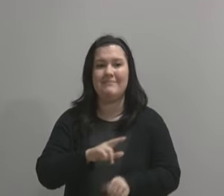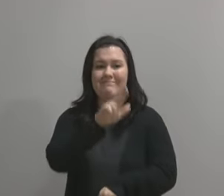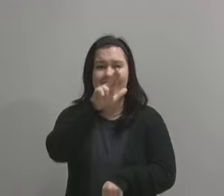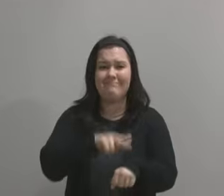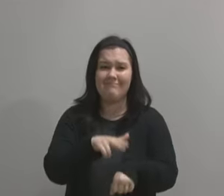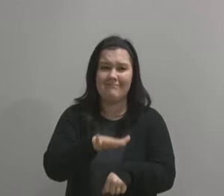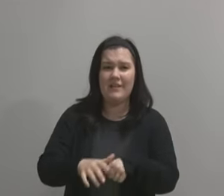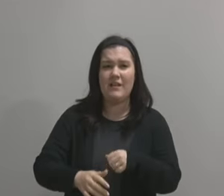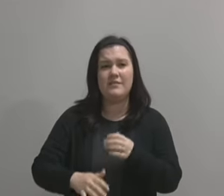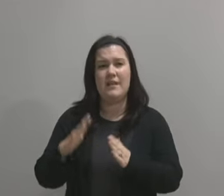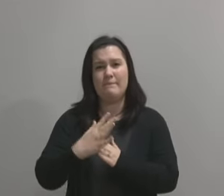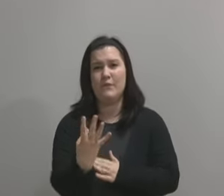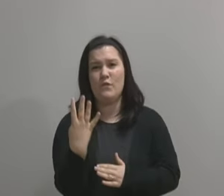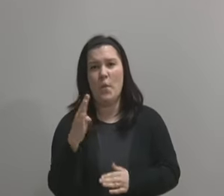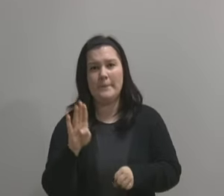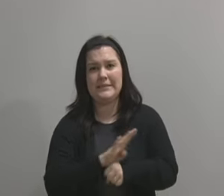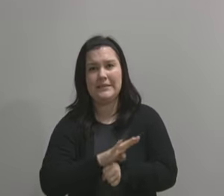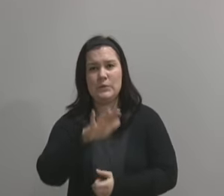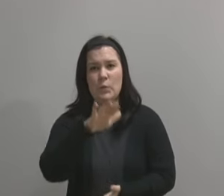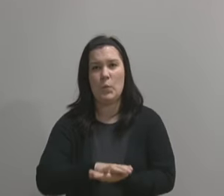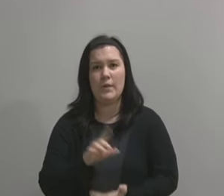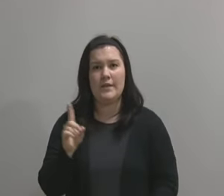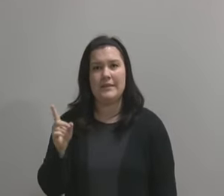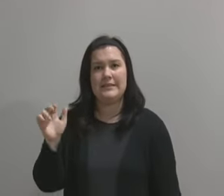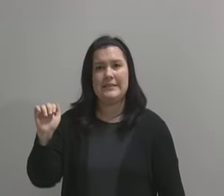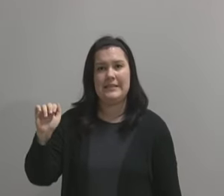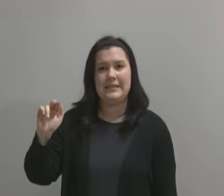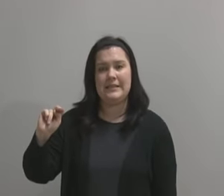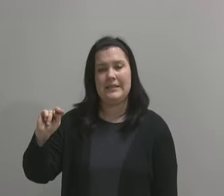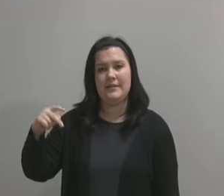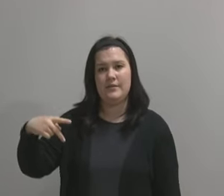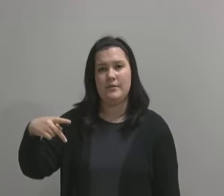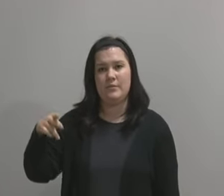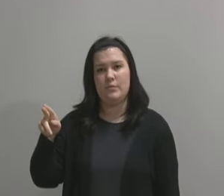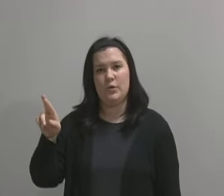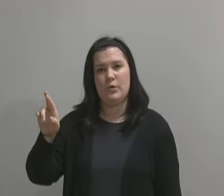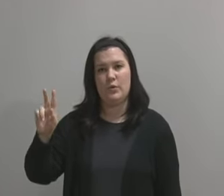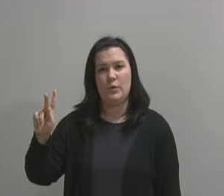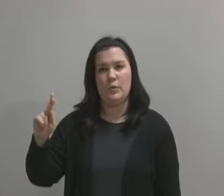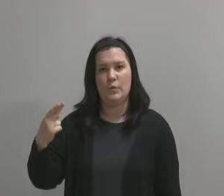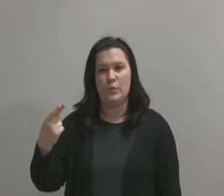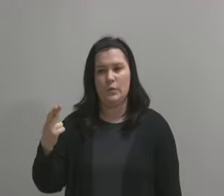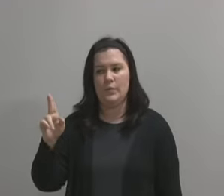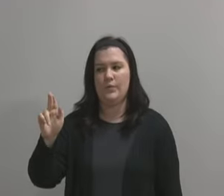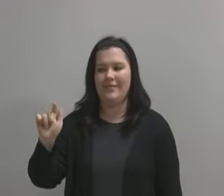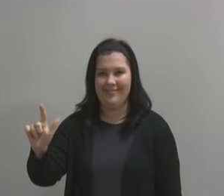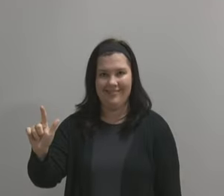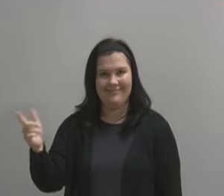foremost business schools. Dean Perkul, the podium is yours.